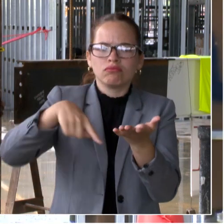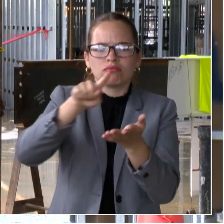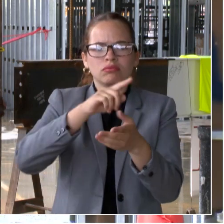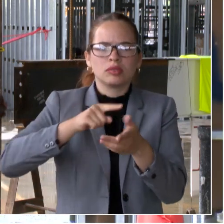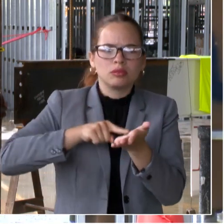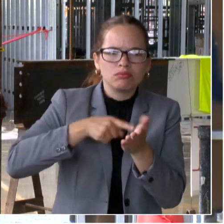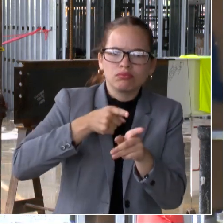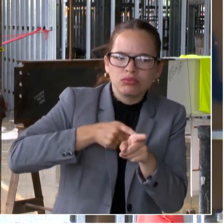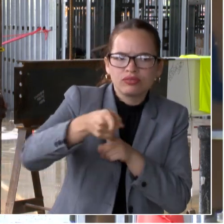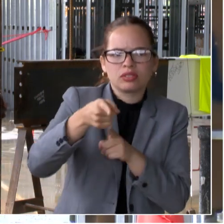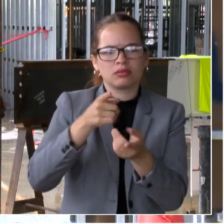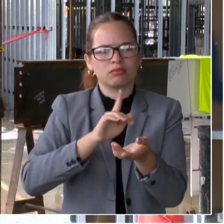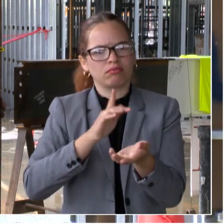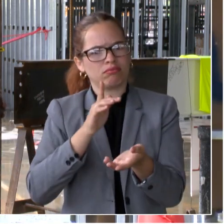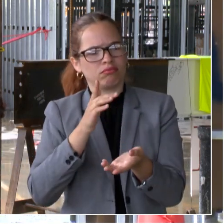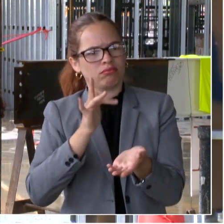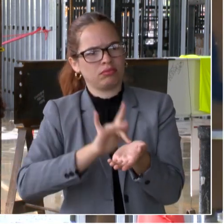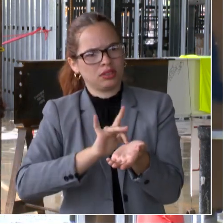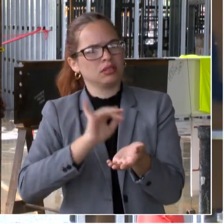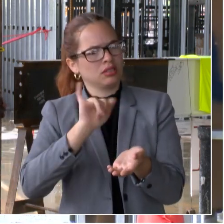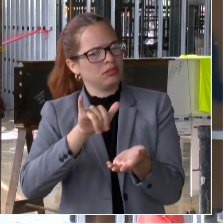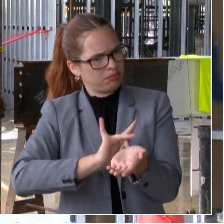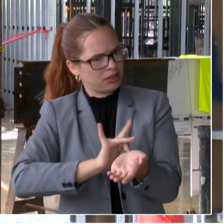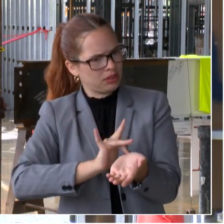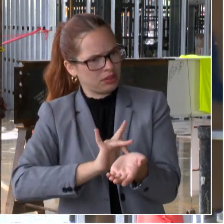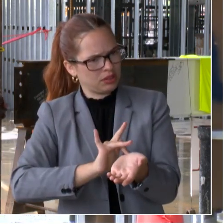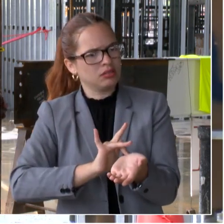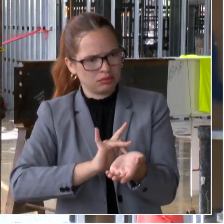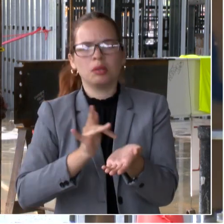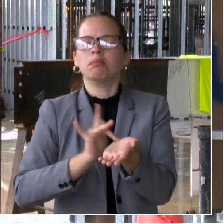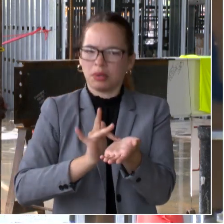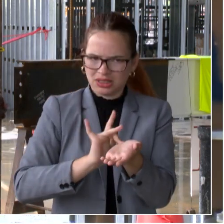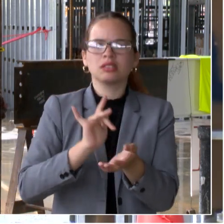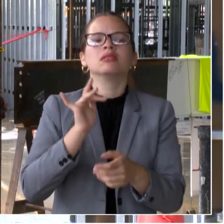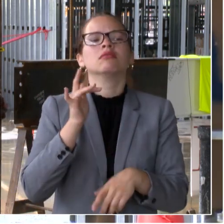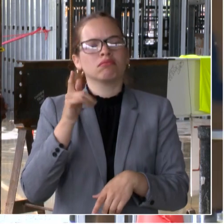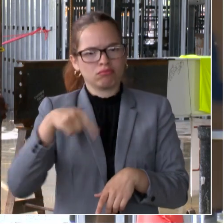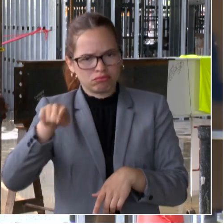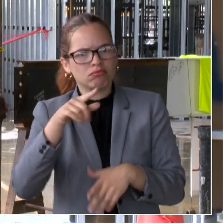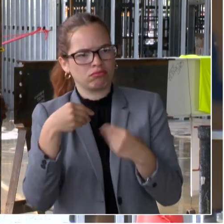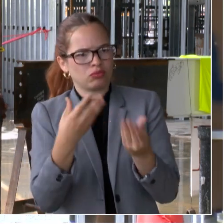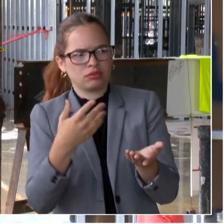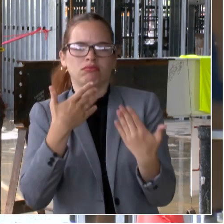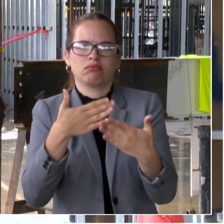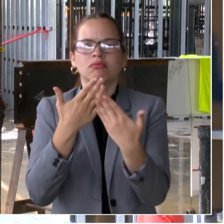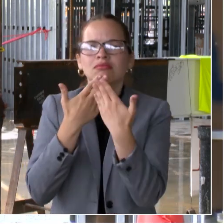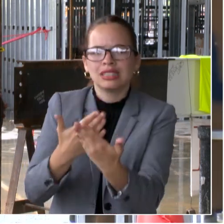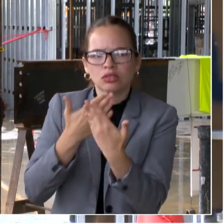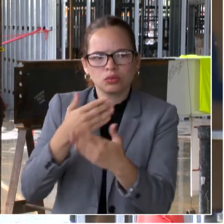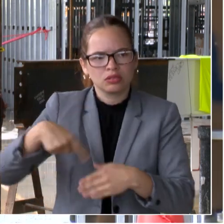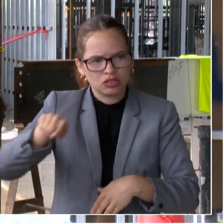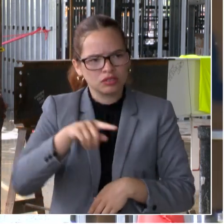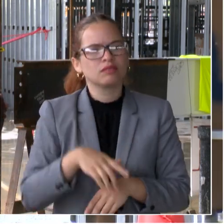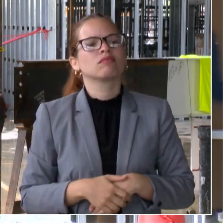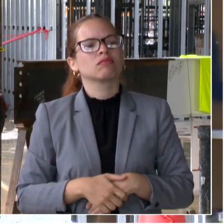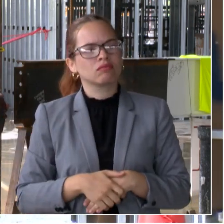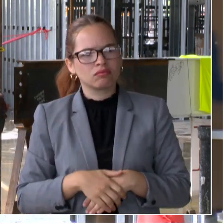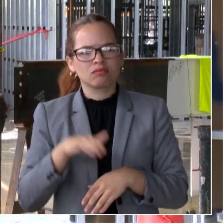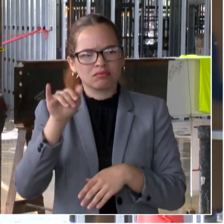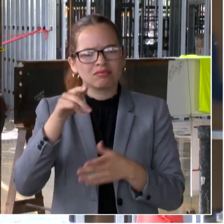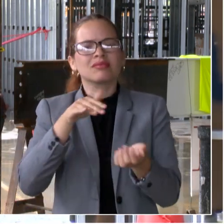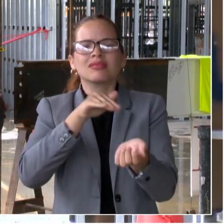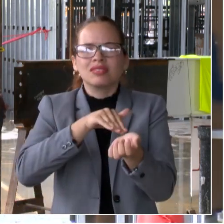Plan, and the GW Board of Trustees for bringing their world-class research and medical professionals to